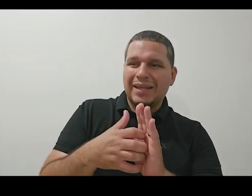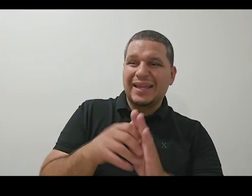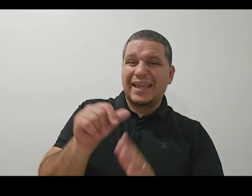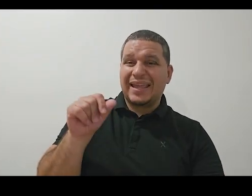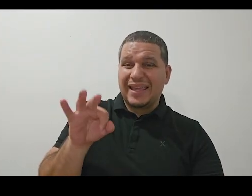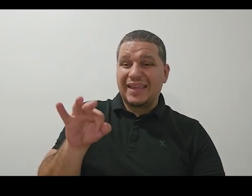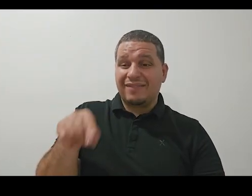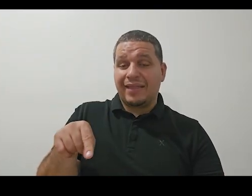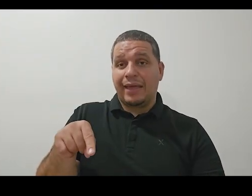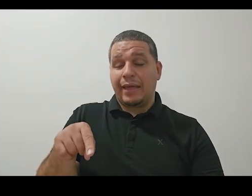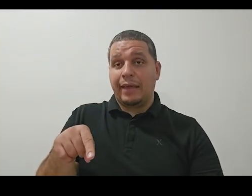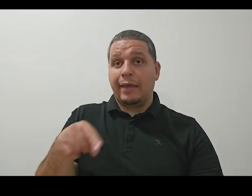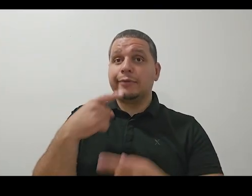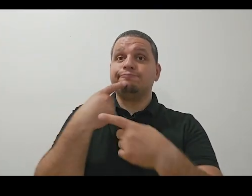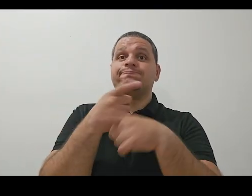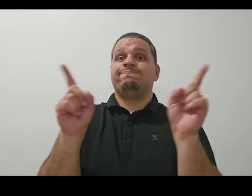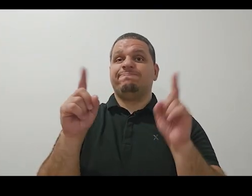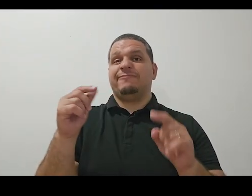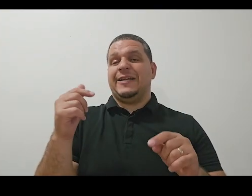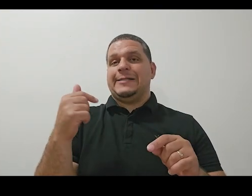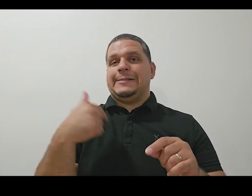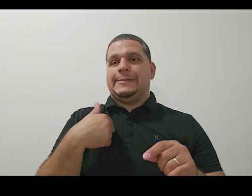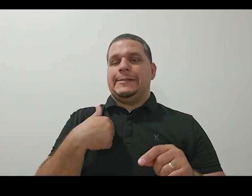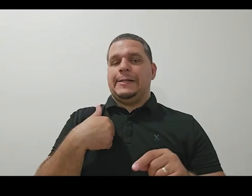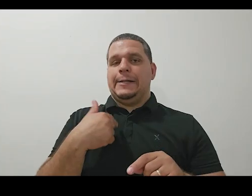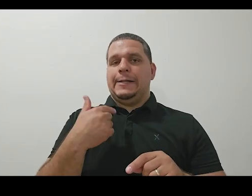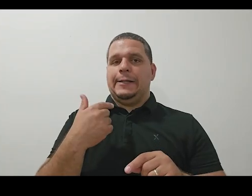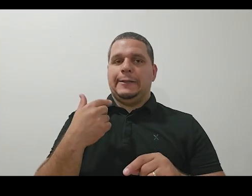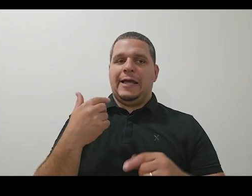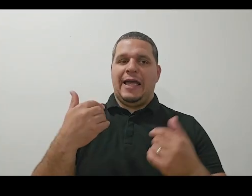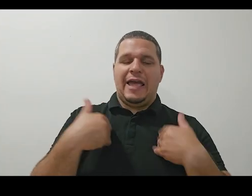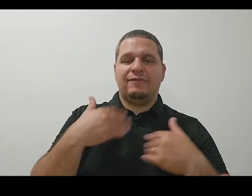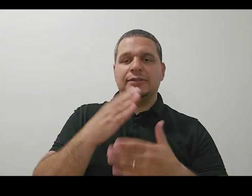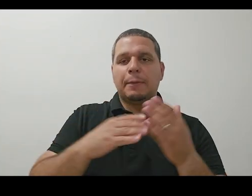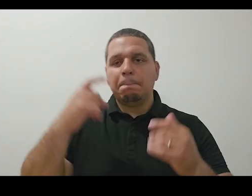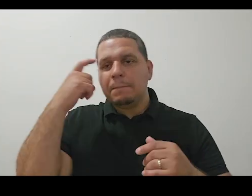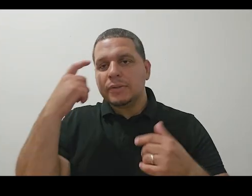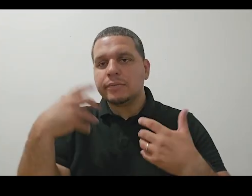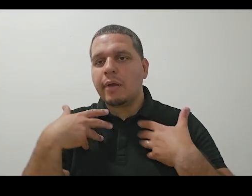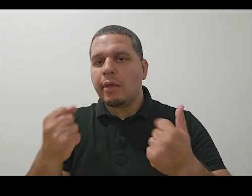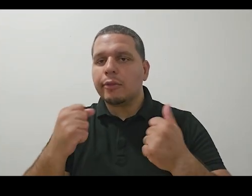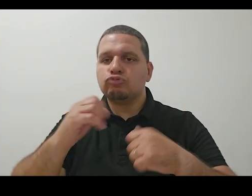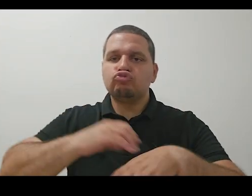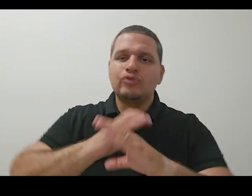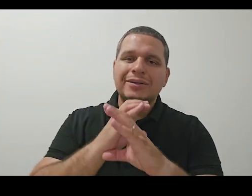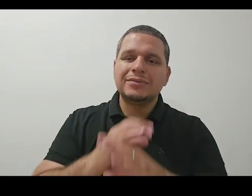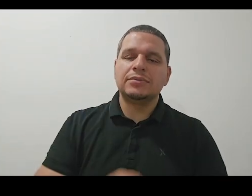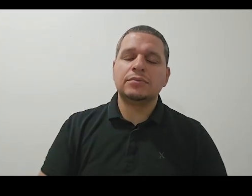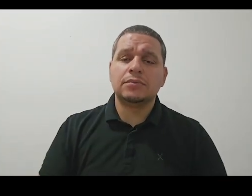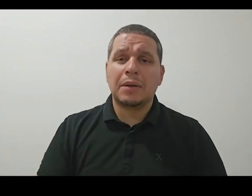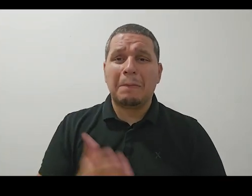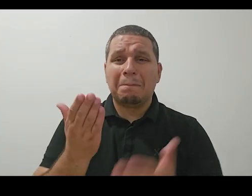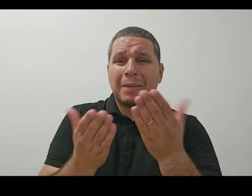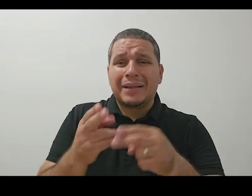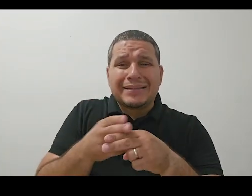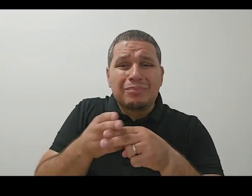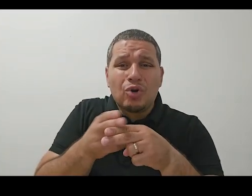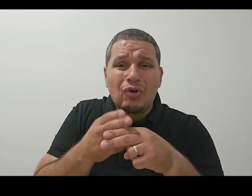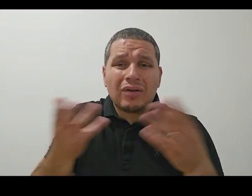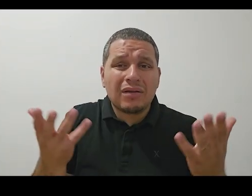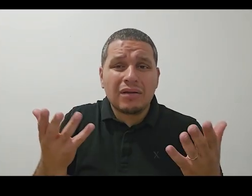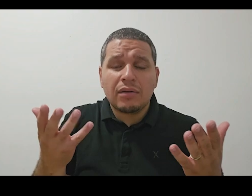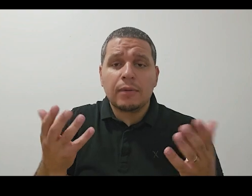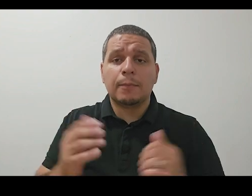weakness if they declare or if they say they're going through some mental health crisis. It may be